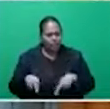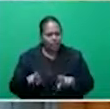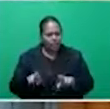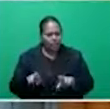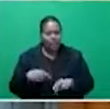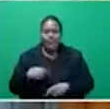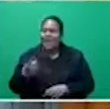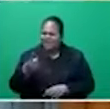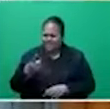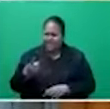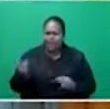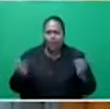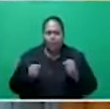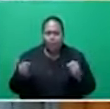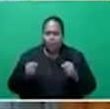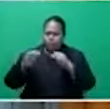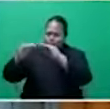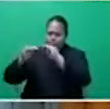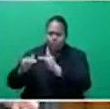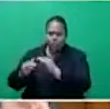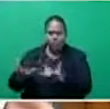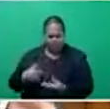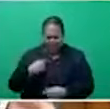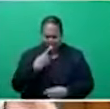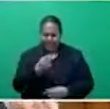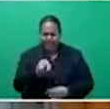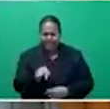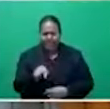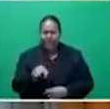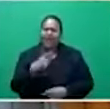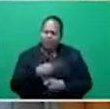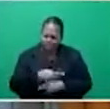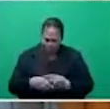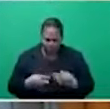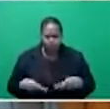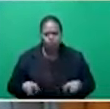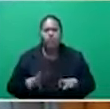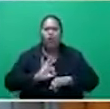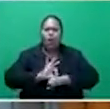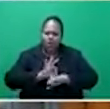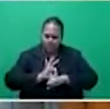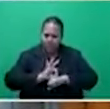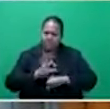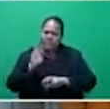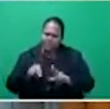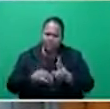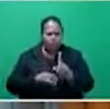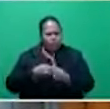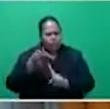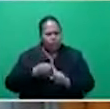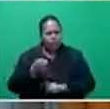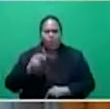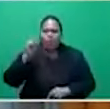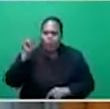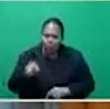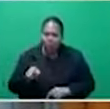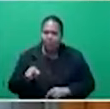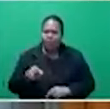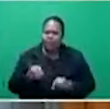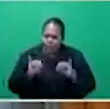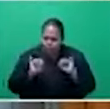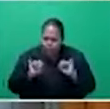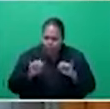cold storage, improvement. In fact, I mentioned some roads. Hospitals needs to improve. Those are the mitigation